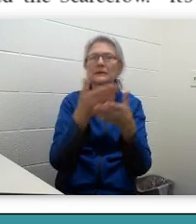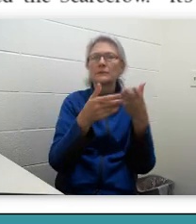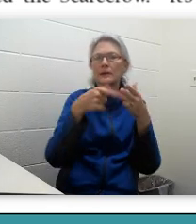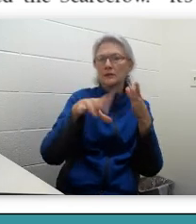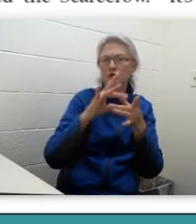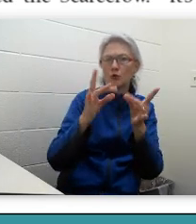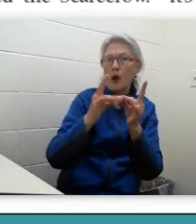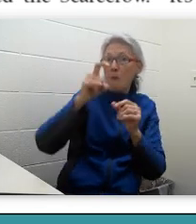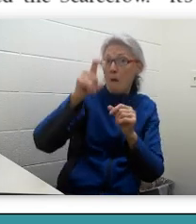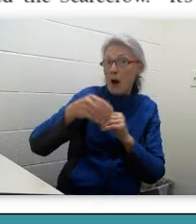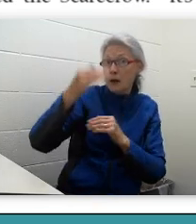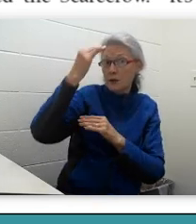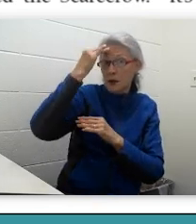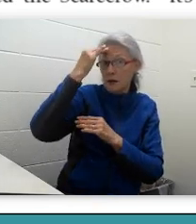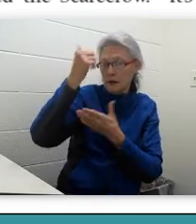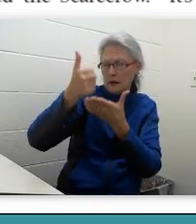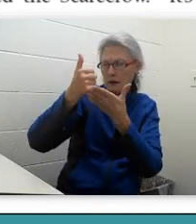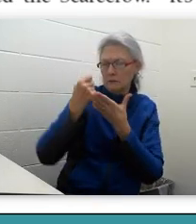it.